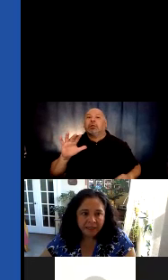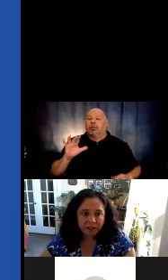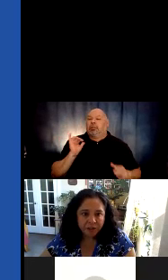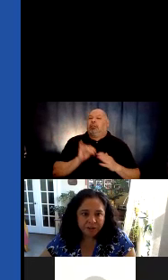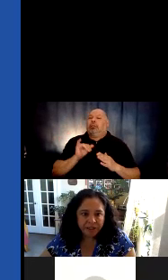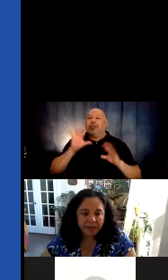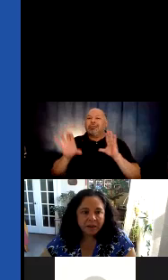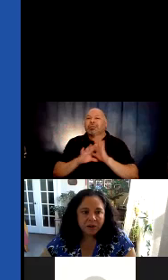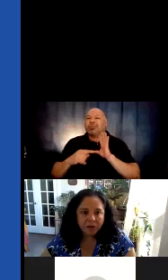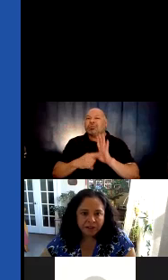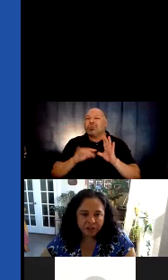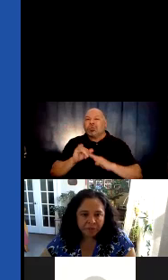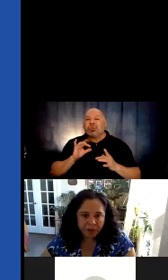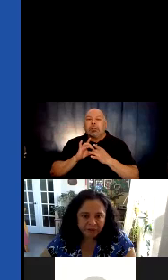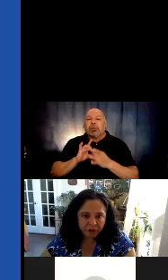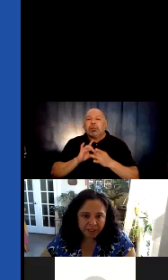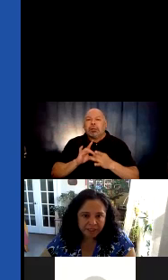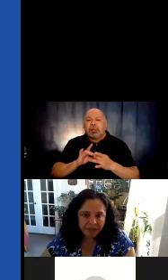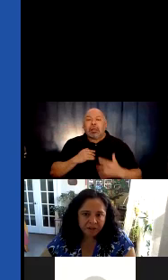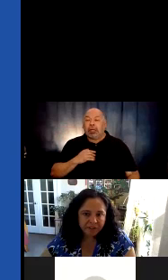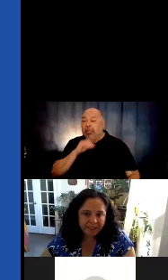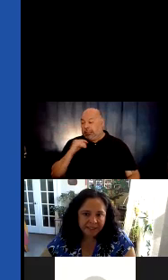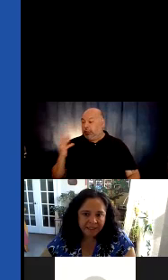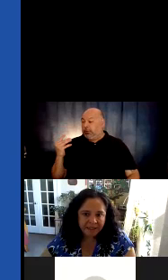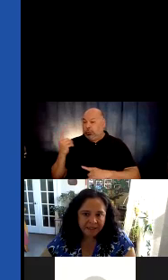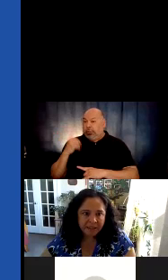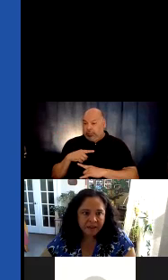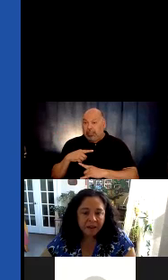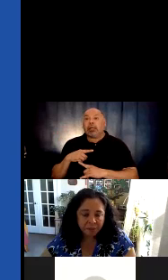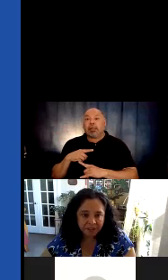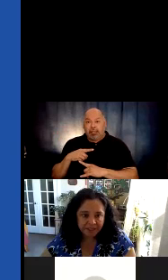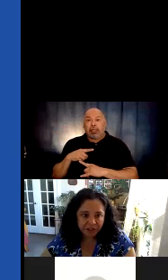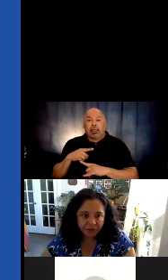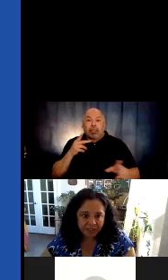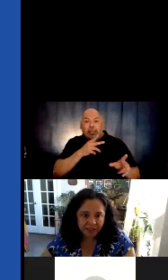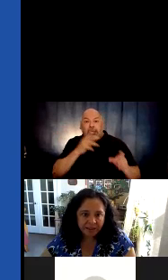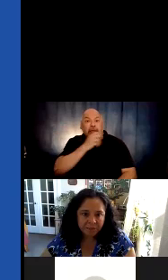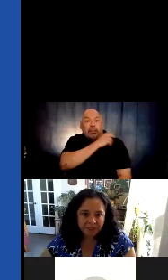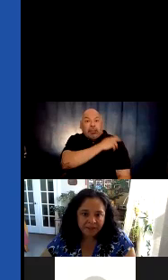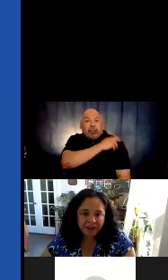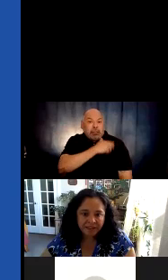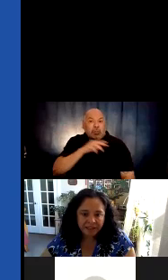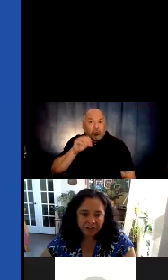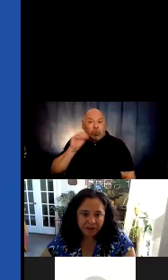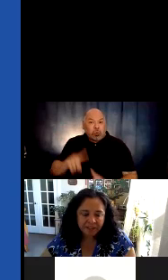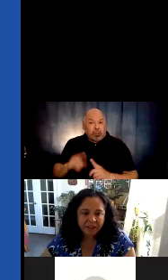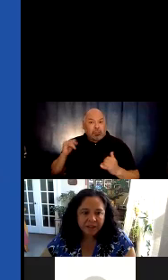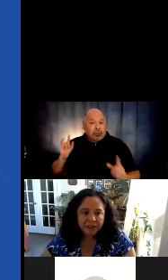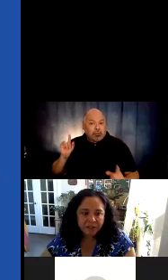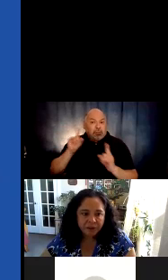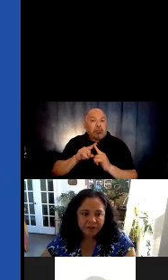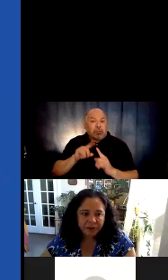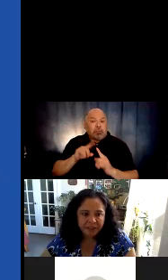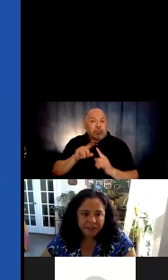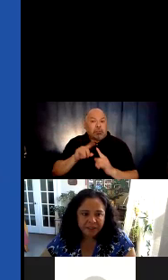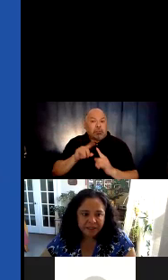This slide shows the correlation between 14-day COVID-19 hospitalization rates and up-to-date vaccination rates.